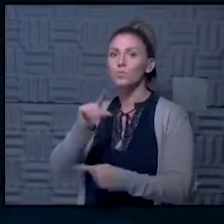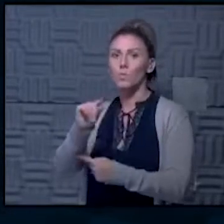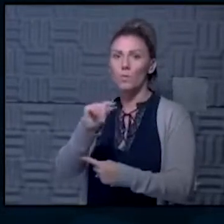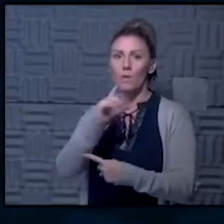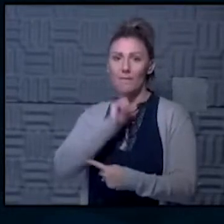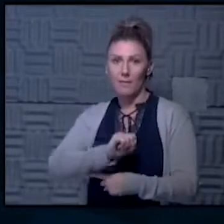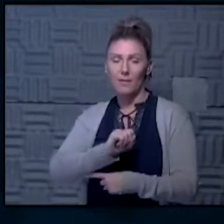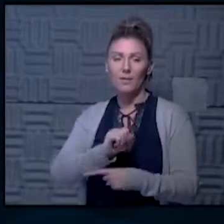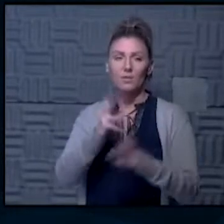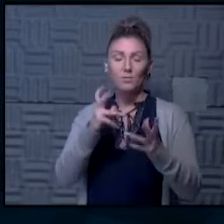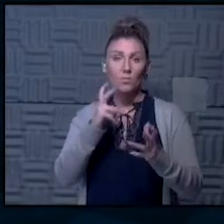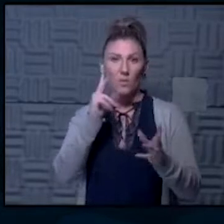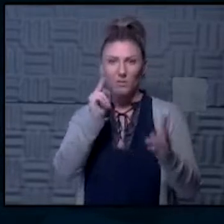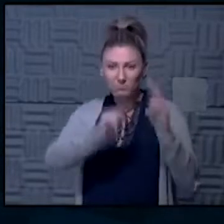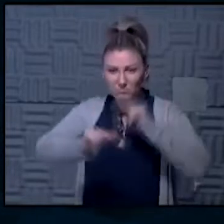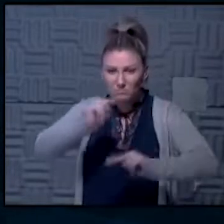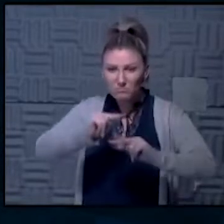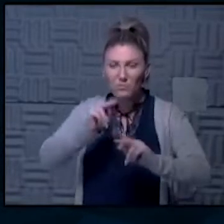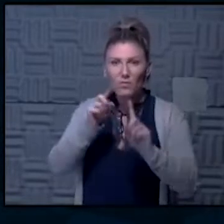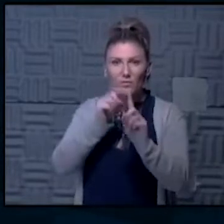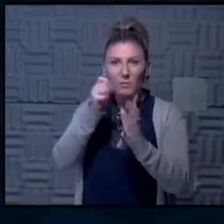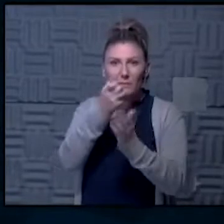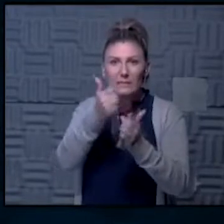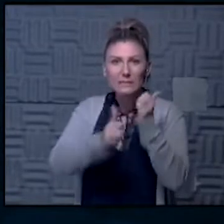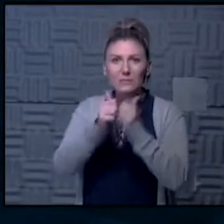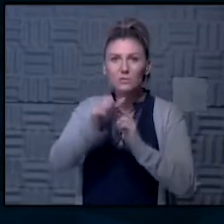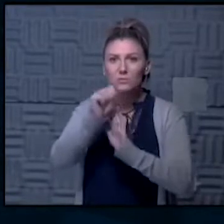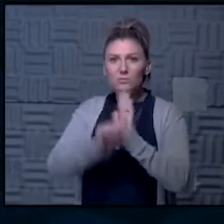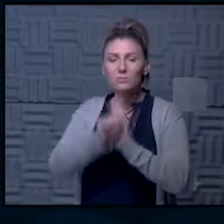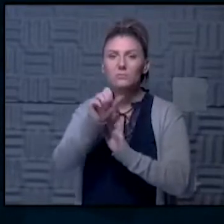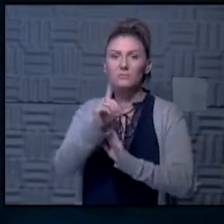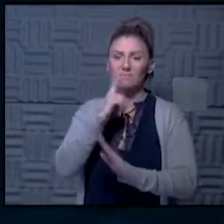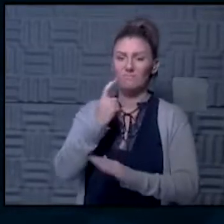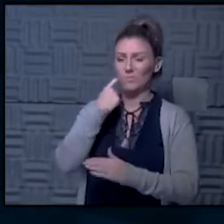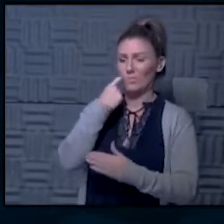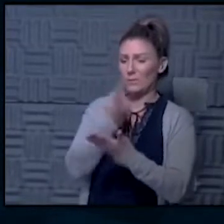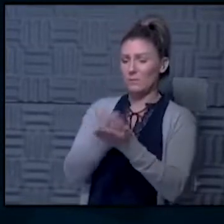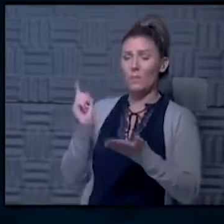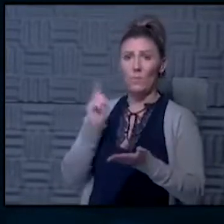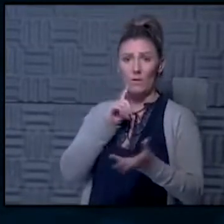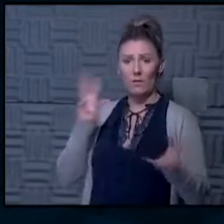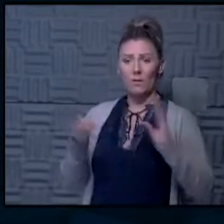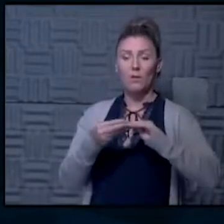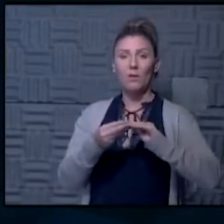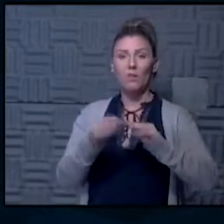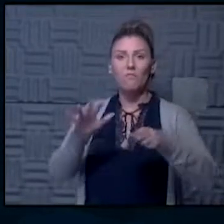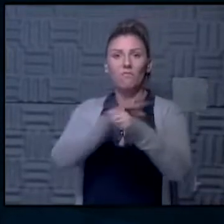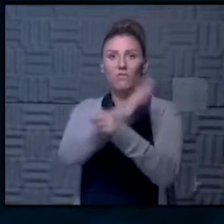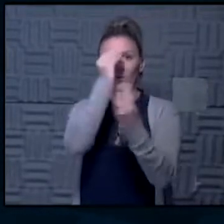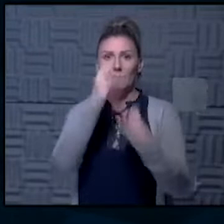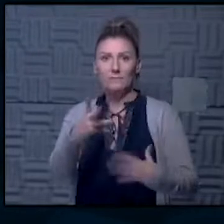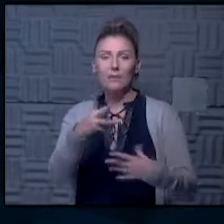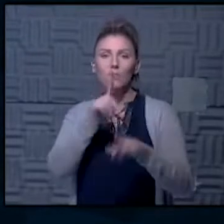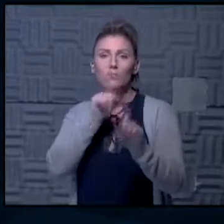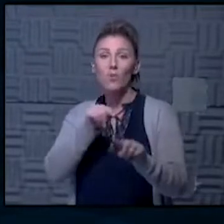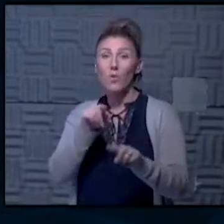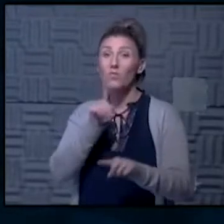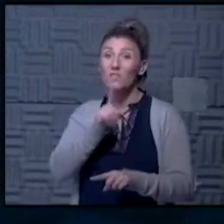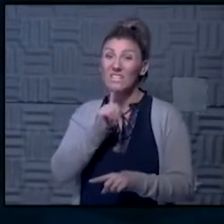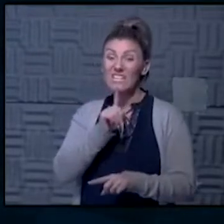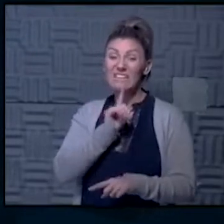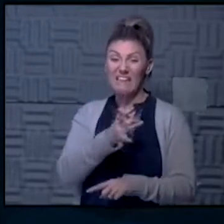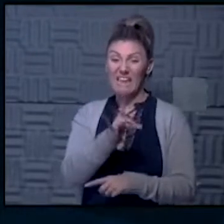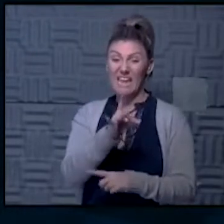And so we wanted to look at that by state. And you can see here, really in the last week that we have a full set of data reported, really only the 18 to